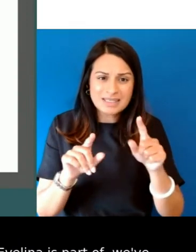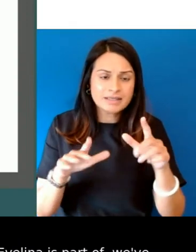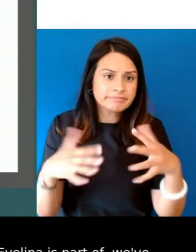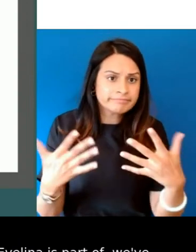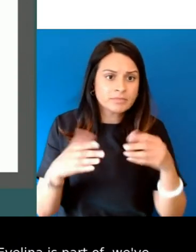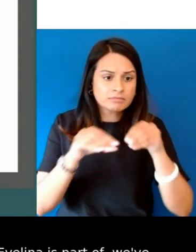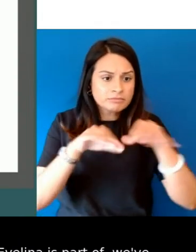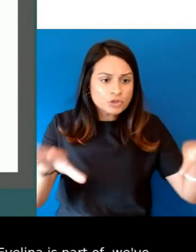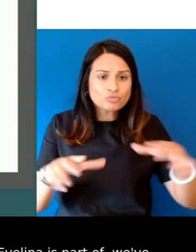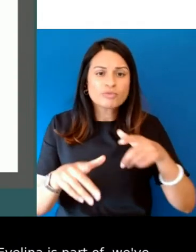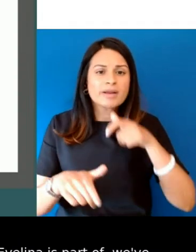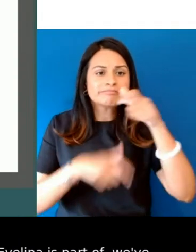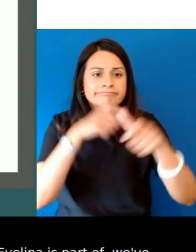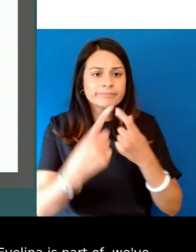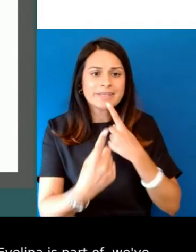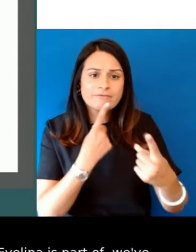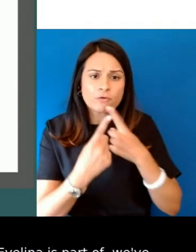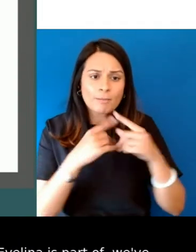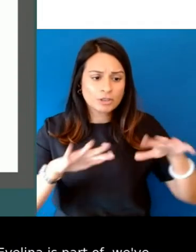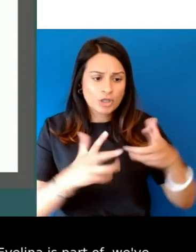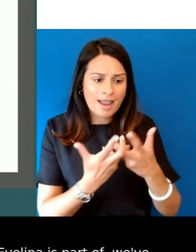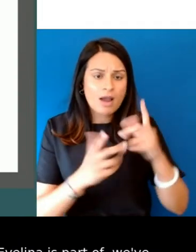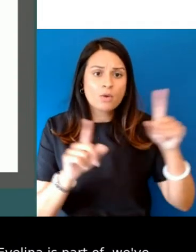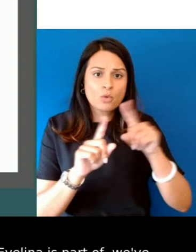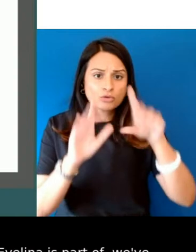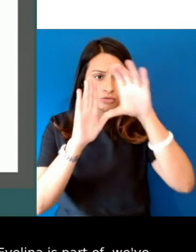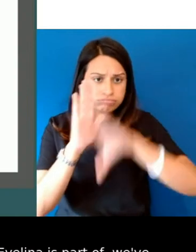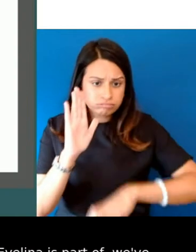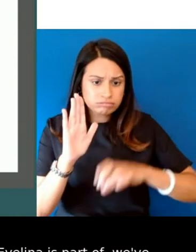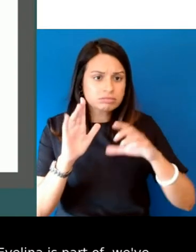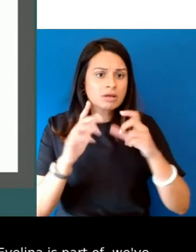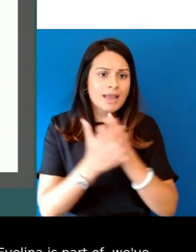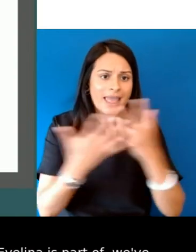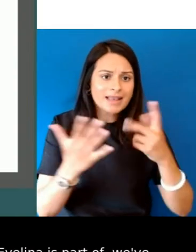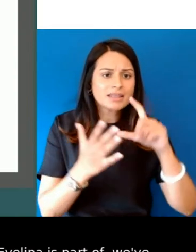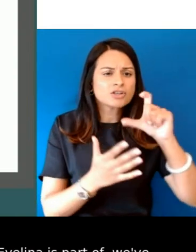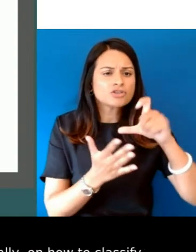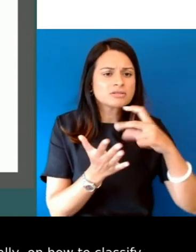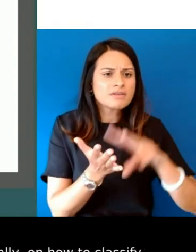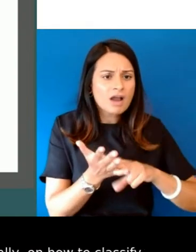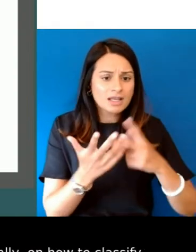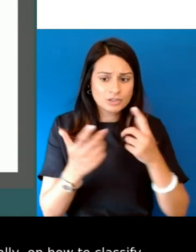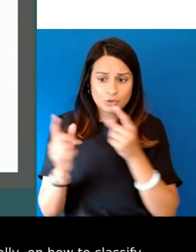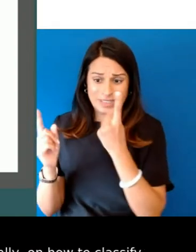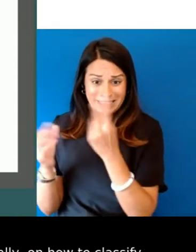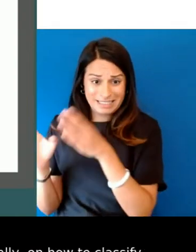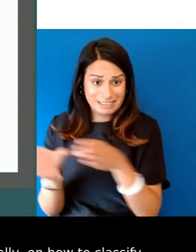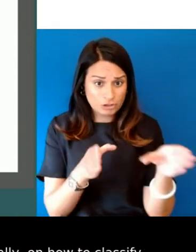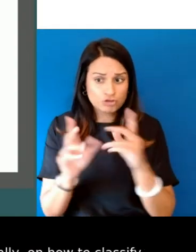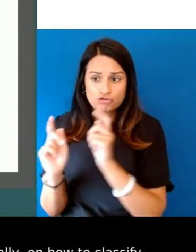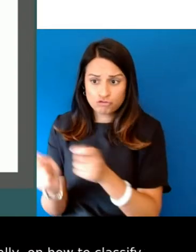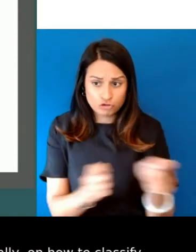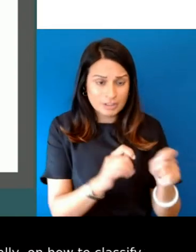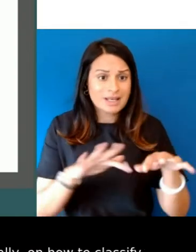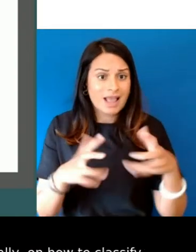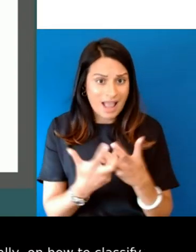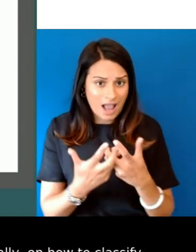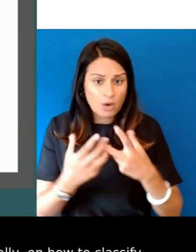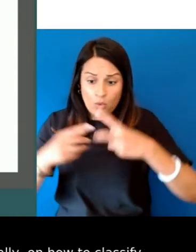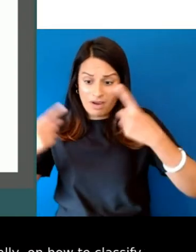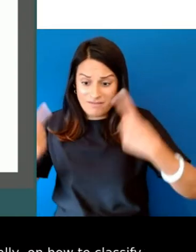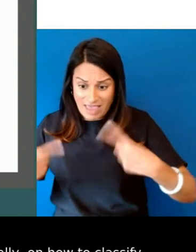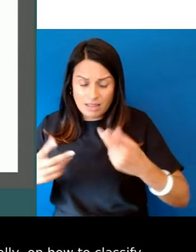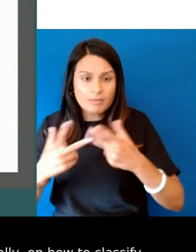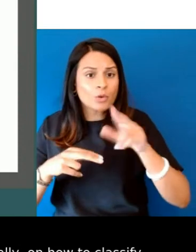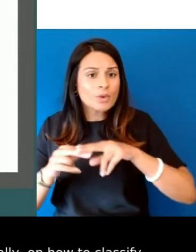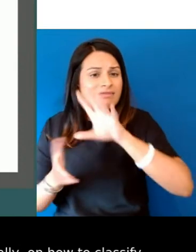really on how to classify allergic rhinitis and how to treat each stage these are available if you just download if you